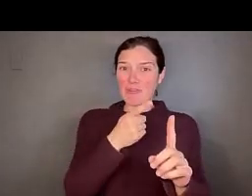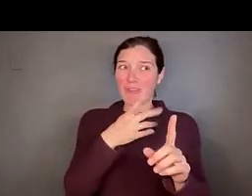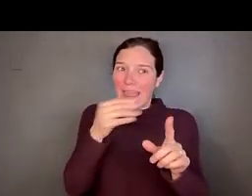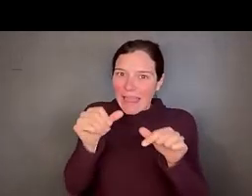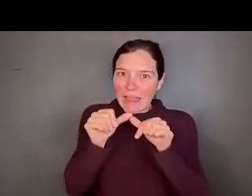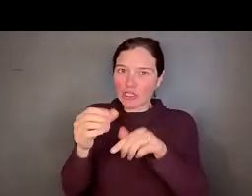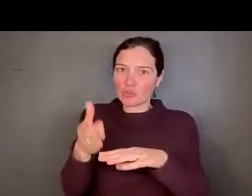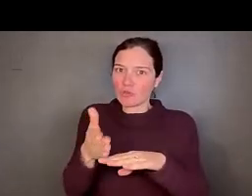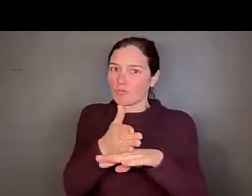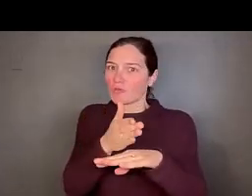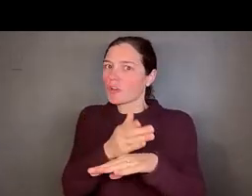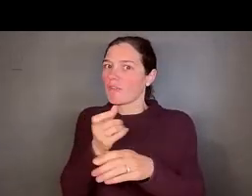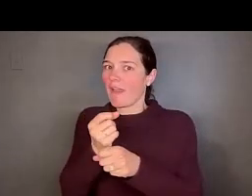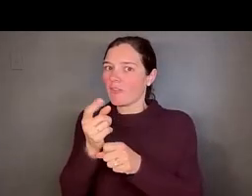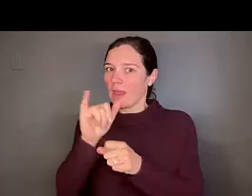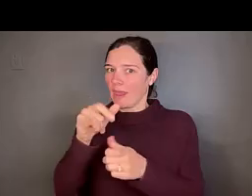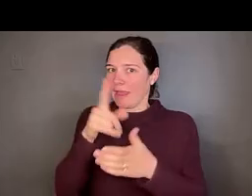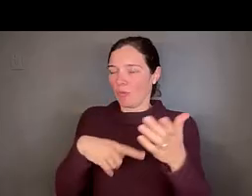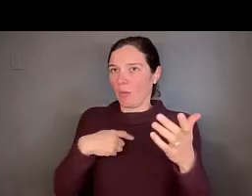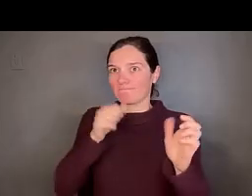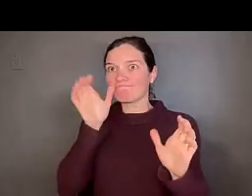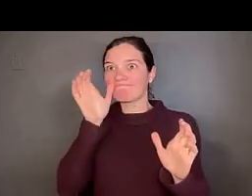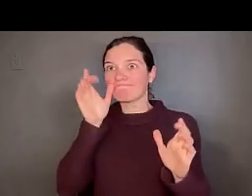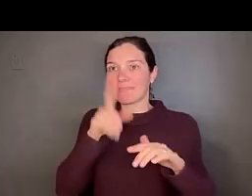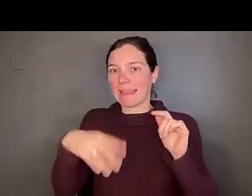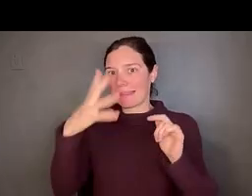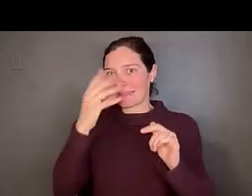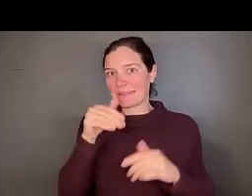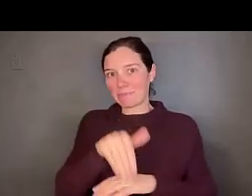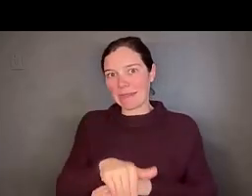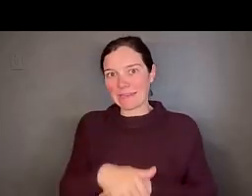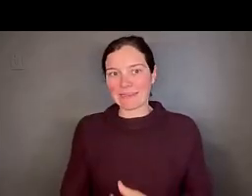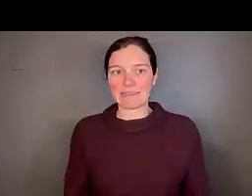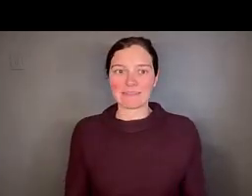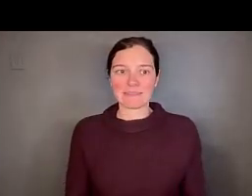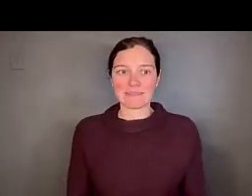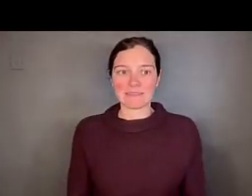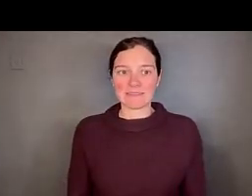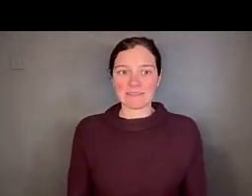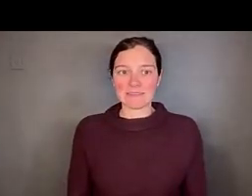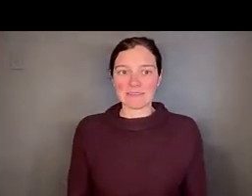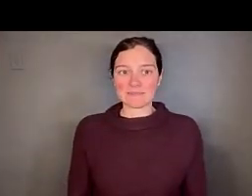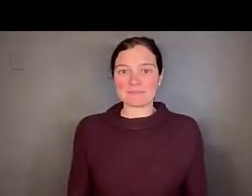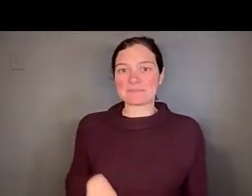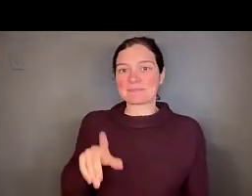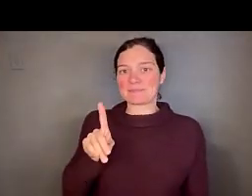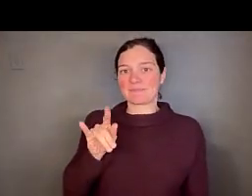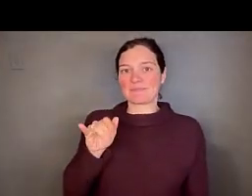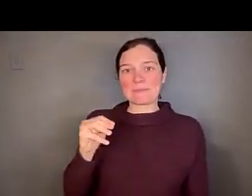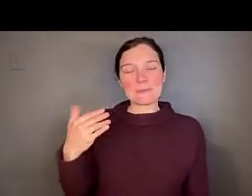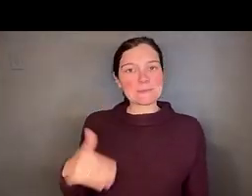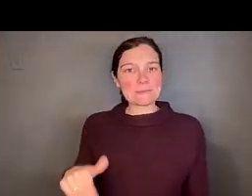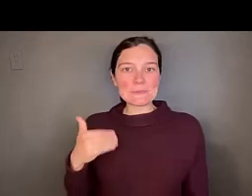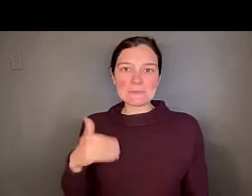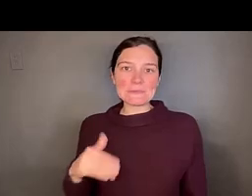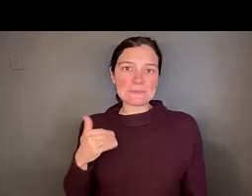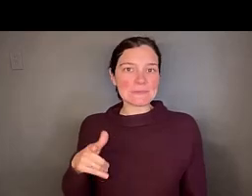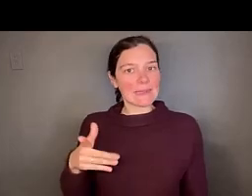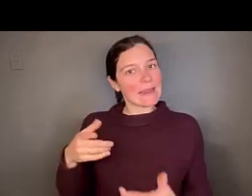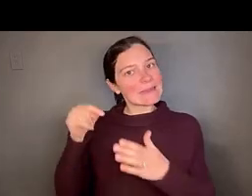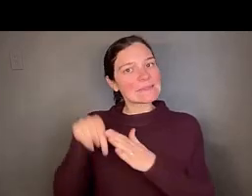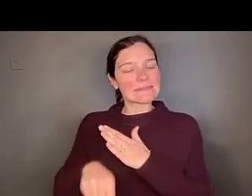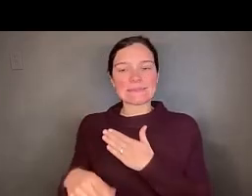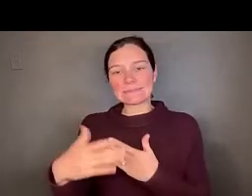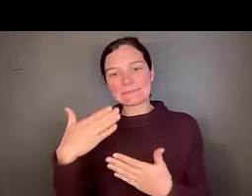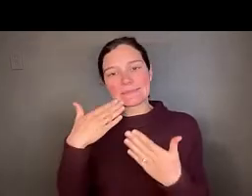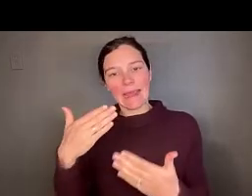in the face of that is what keeps me up at night. That's a lot. And it's something for all of us to really think